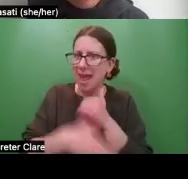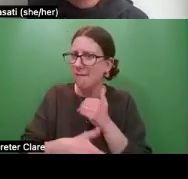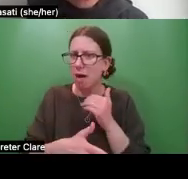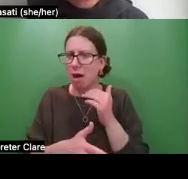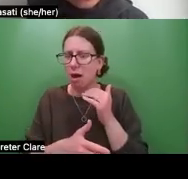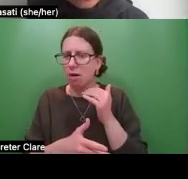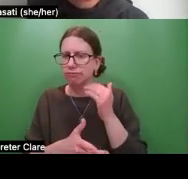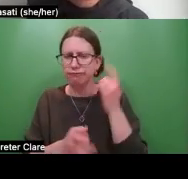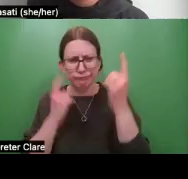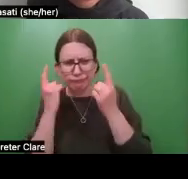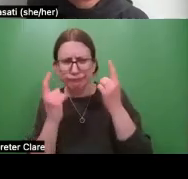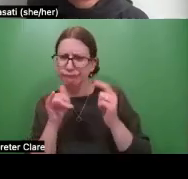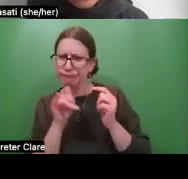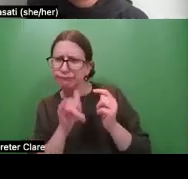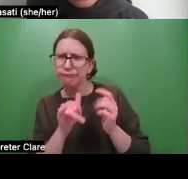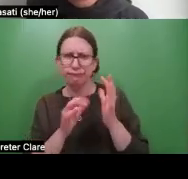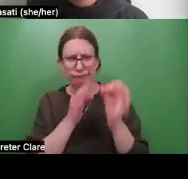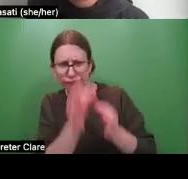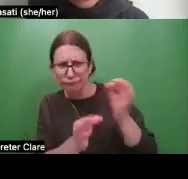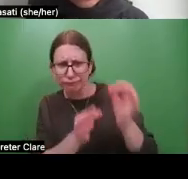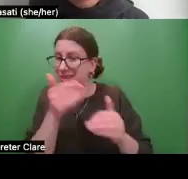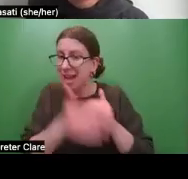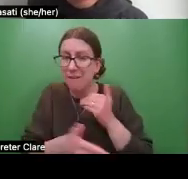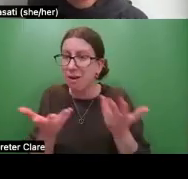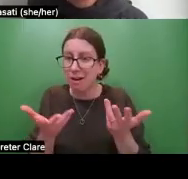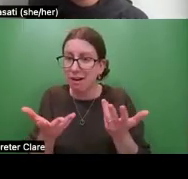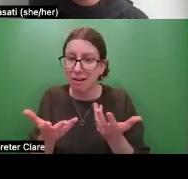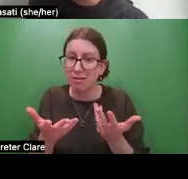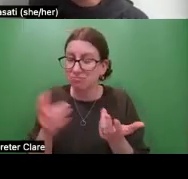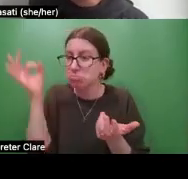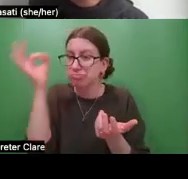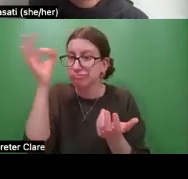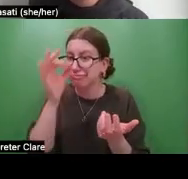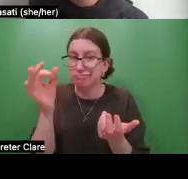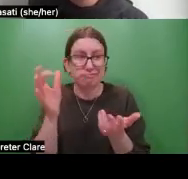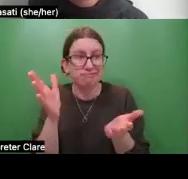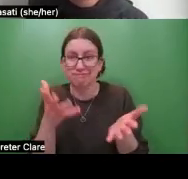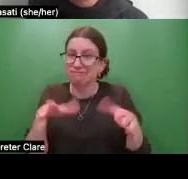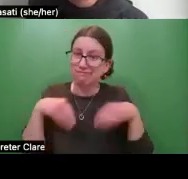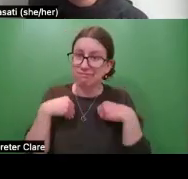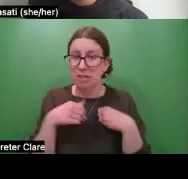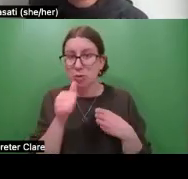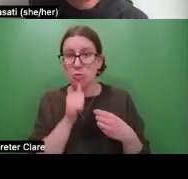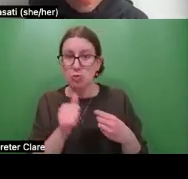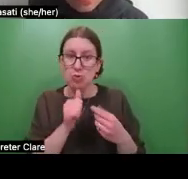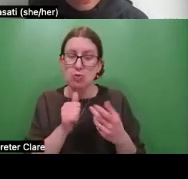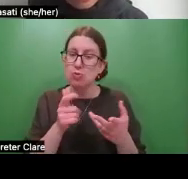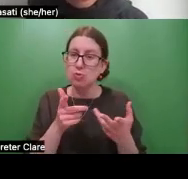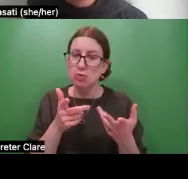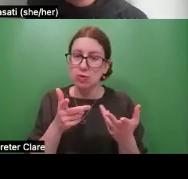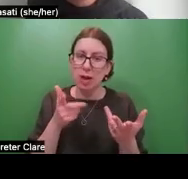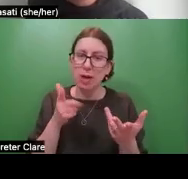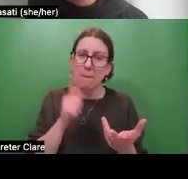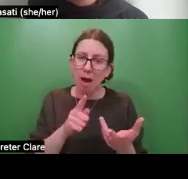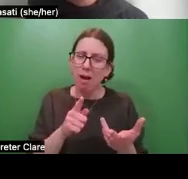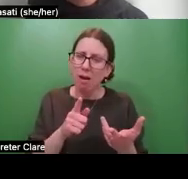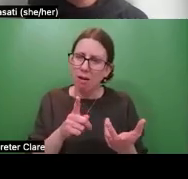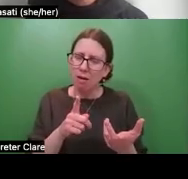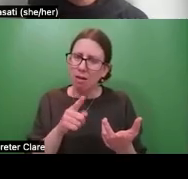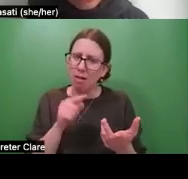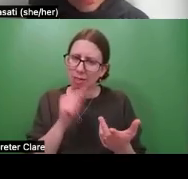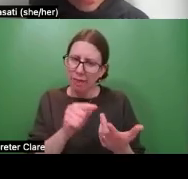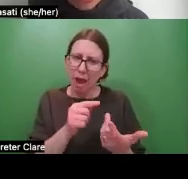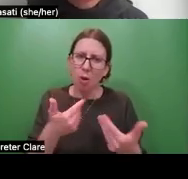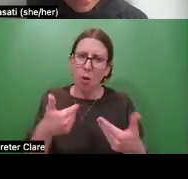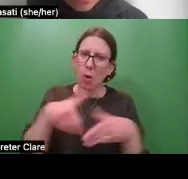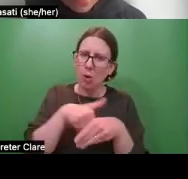it. And trust in this context has been often seen as invisible and